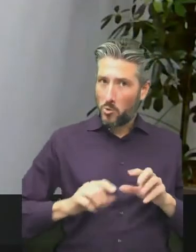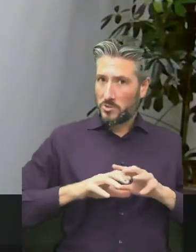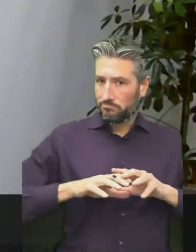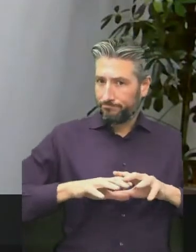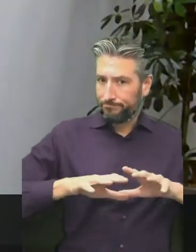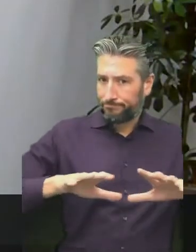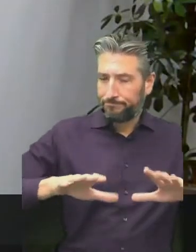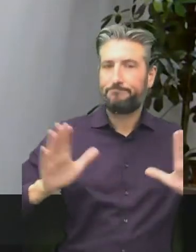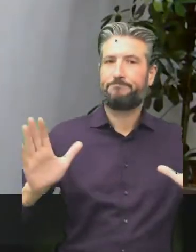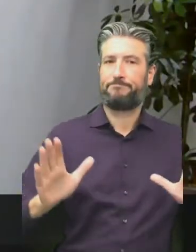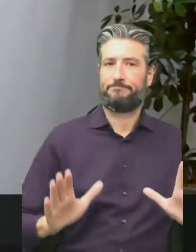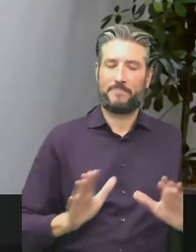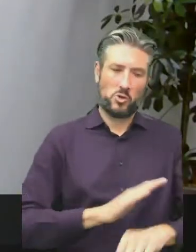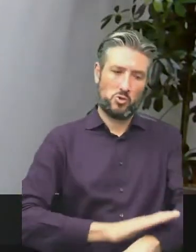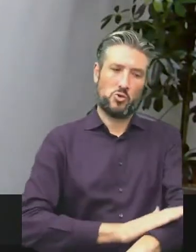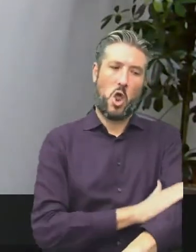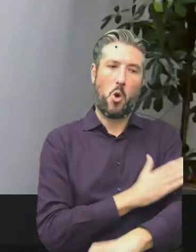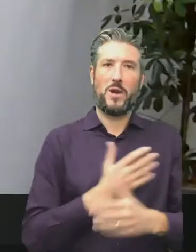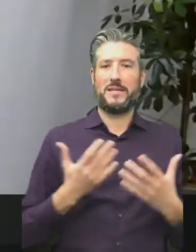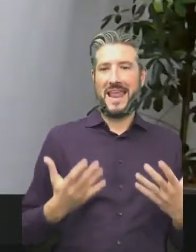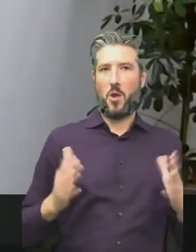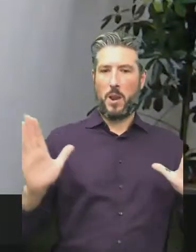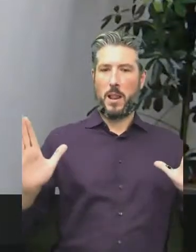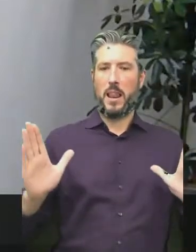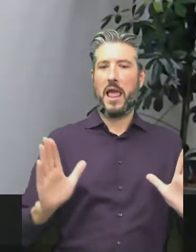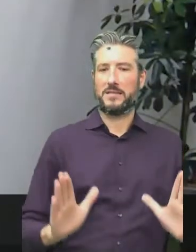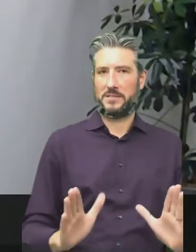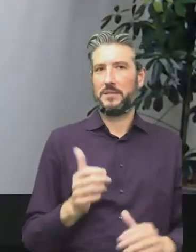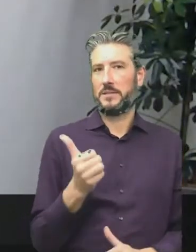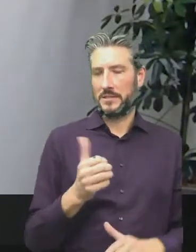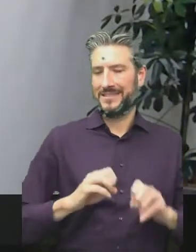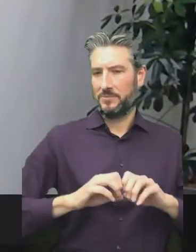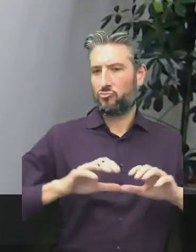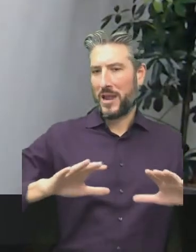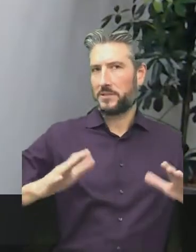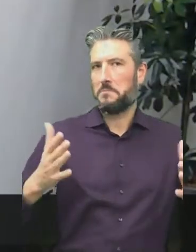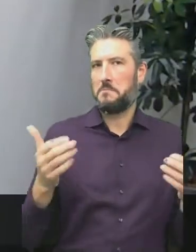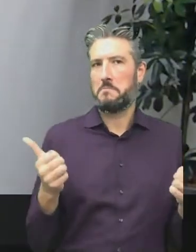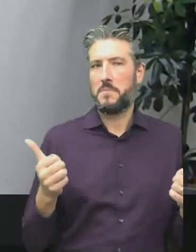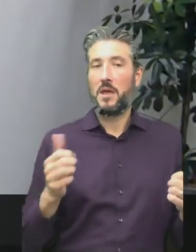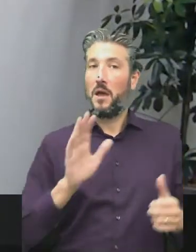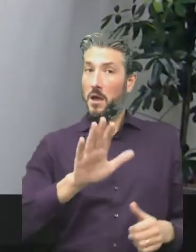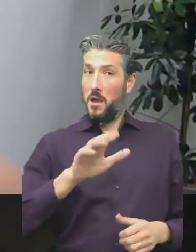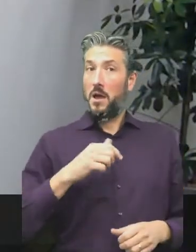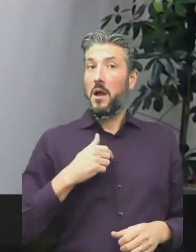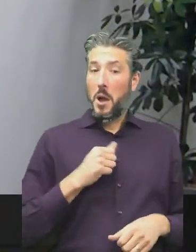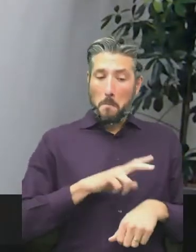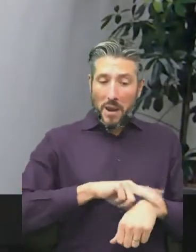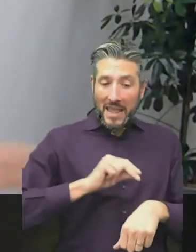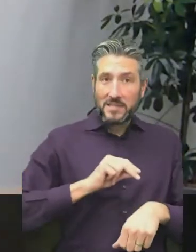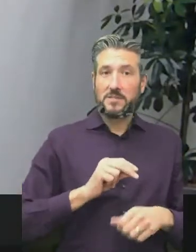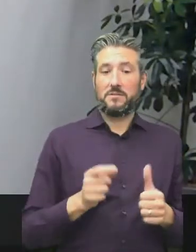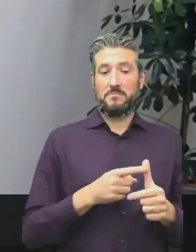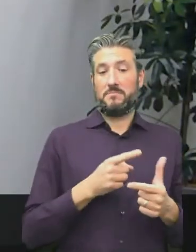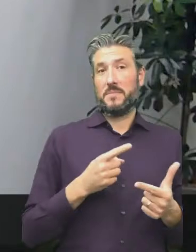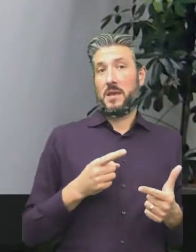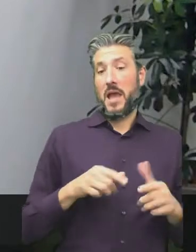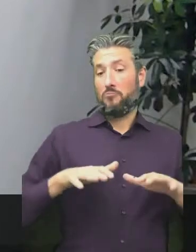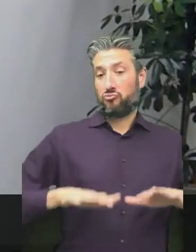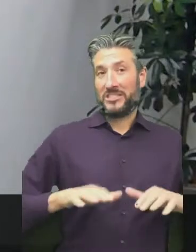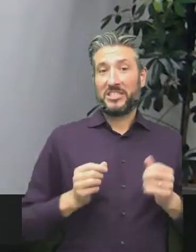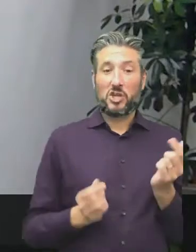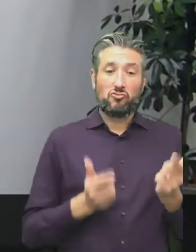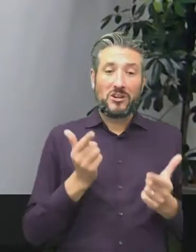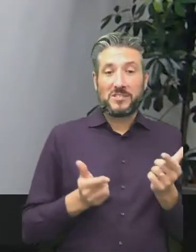some enforcement numbers. By the way, both the Met Police Service, British Transport Police, Transport London enforcement officers